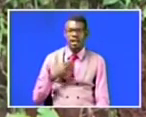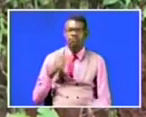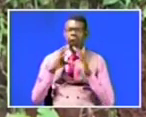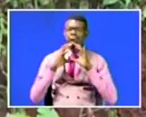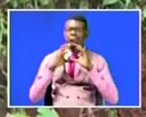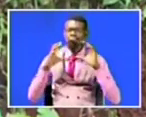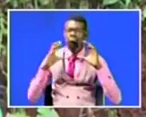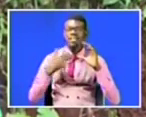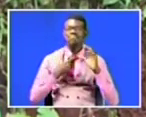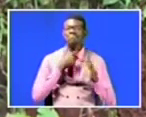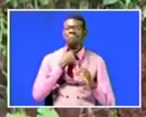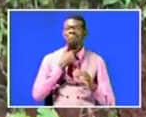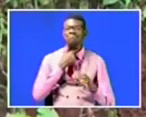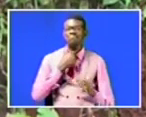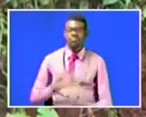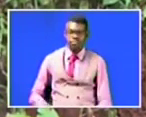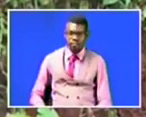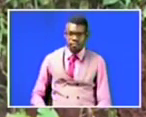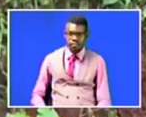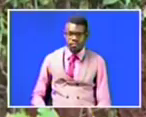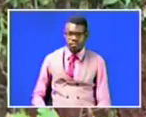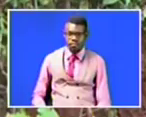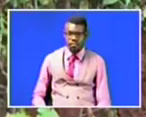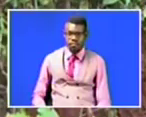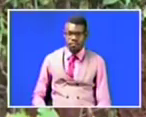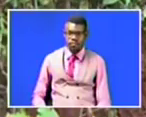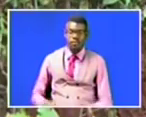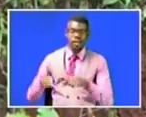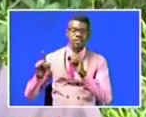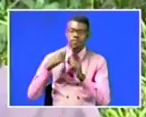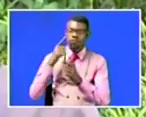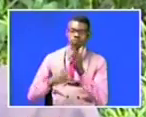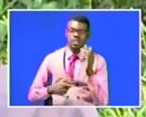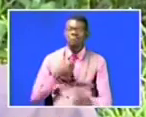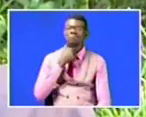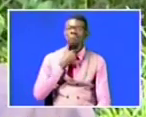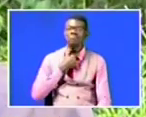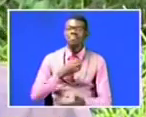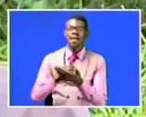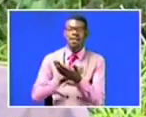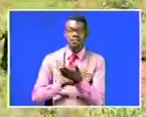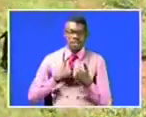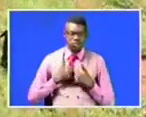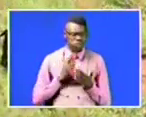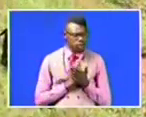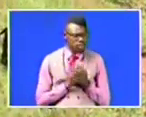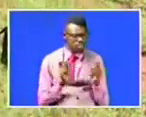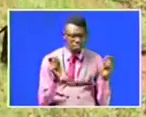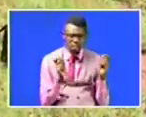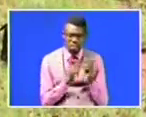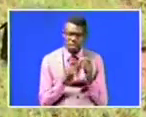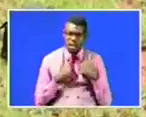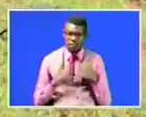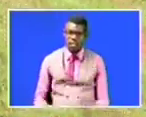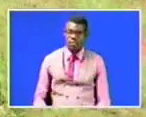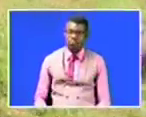Na kwake yeye mwenyewe anaona ni kansa ya esophagus. Inamuuma sana. Kutoka siku ile